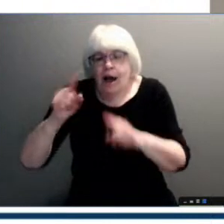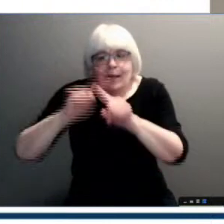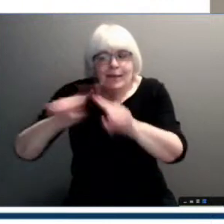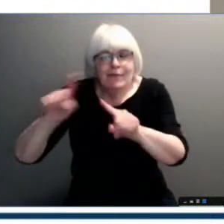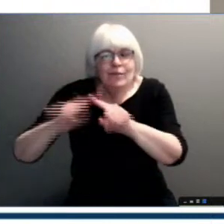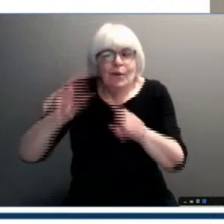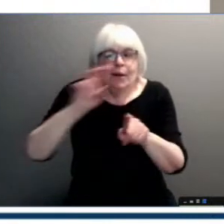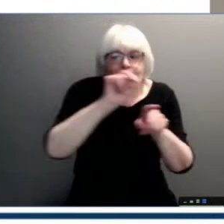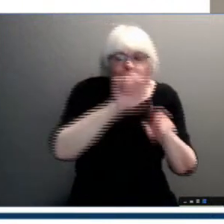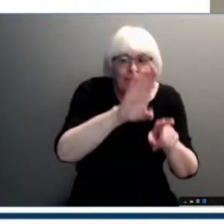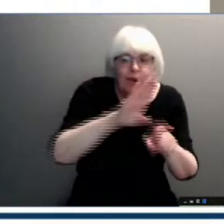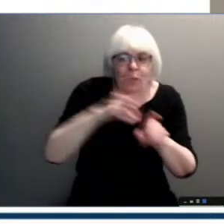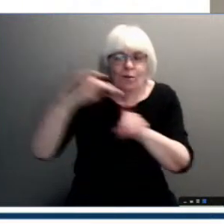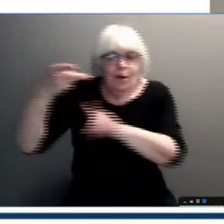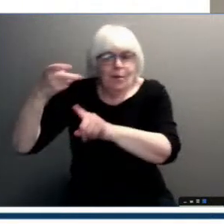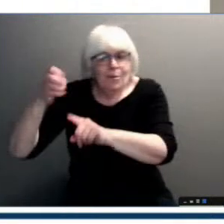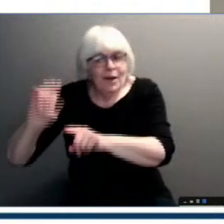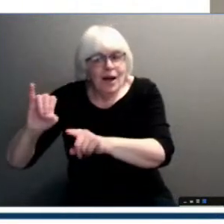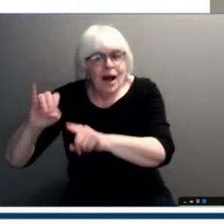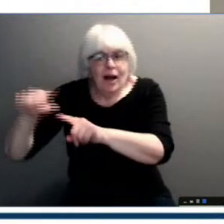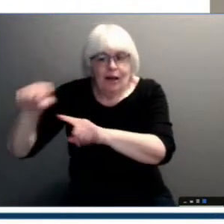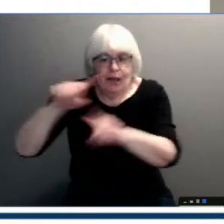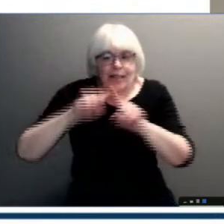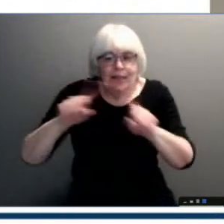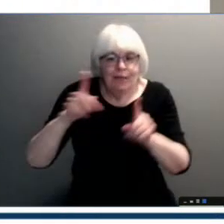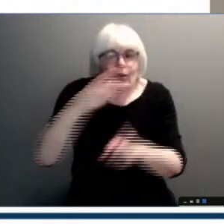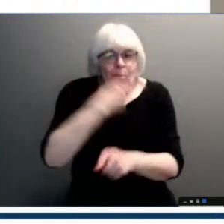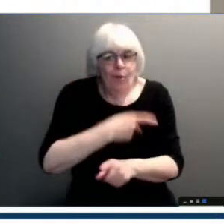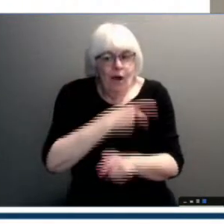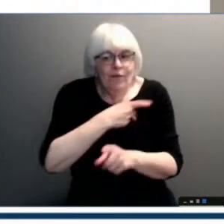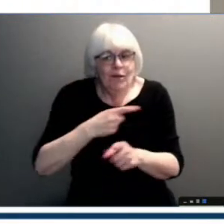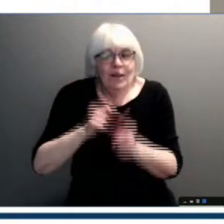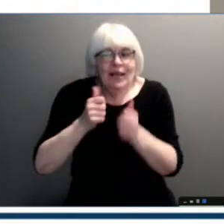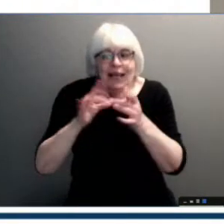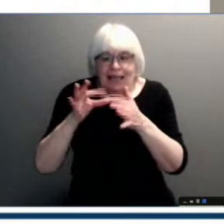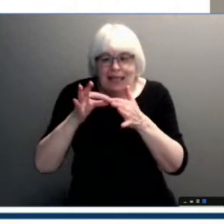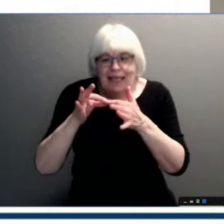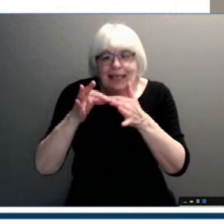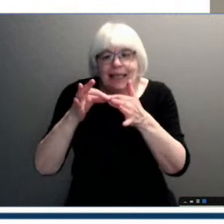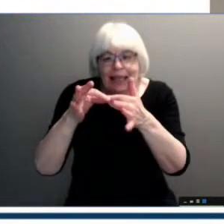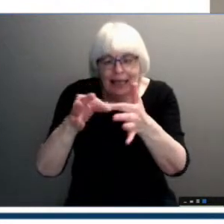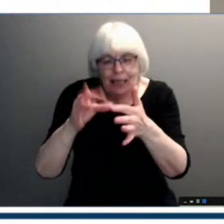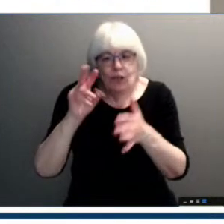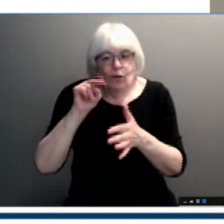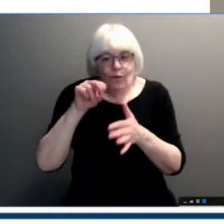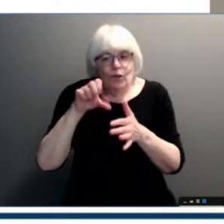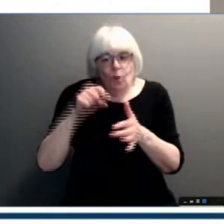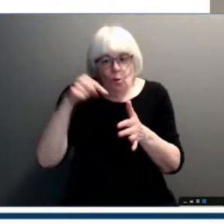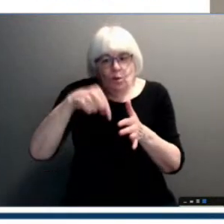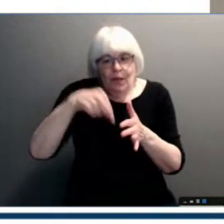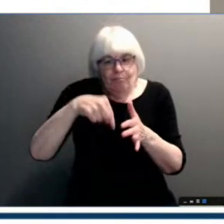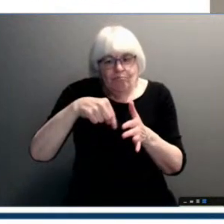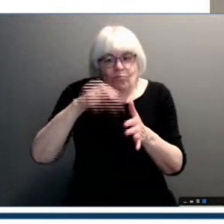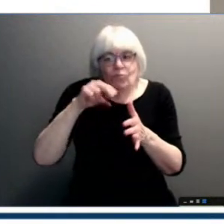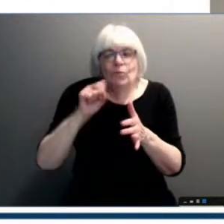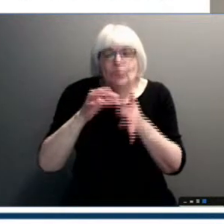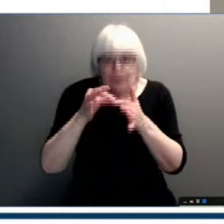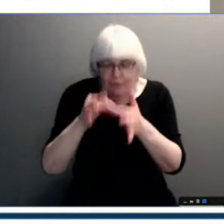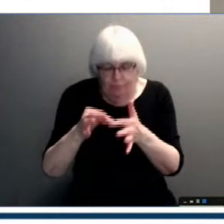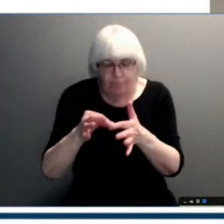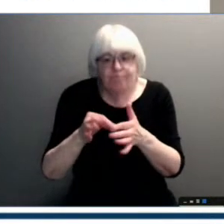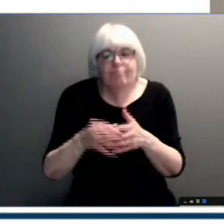rate, and I think we have to trust that not that we can rest and not